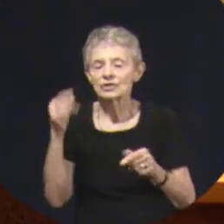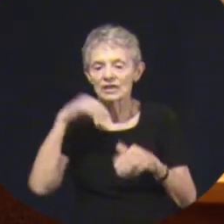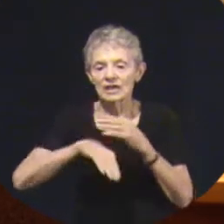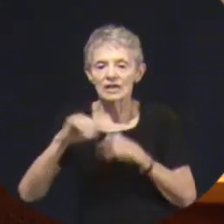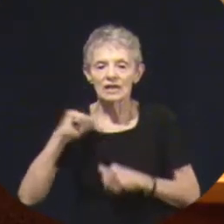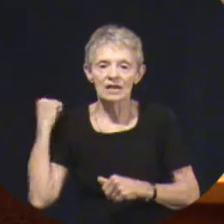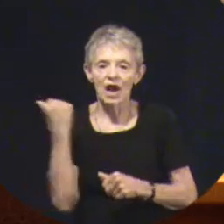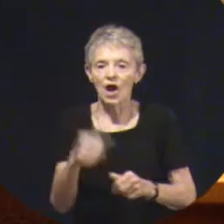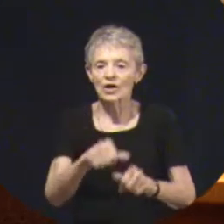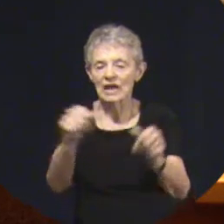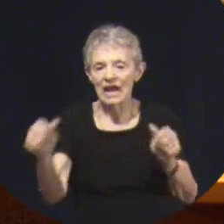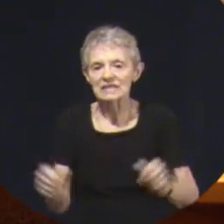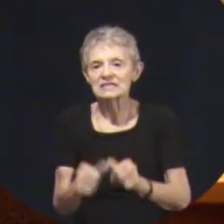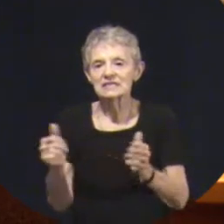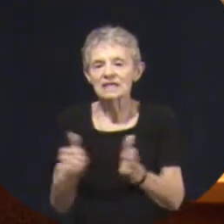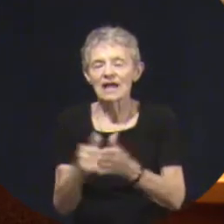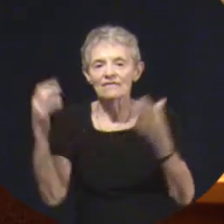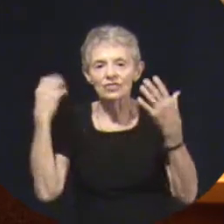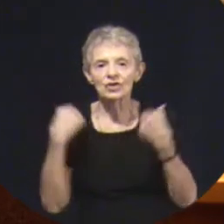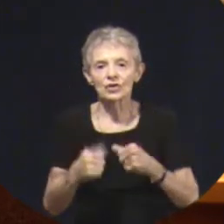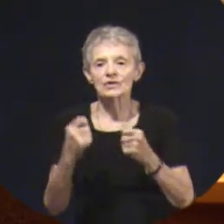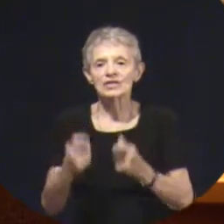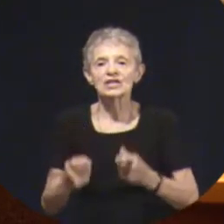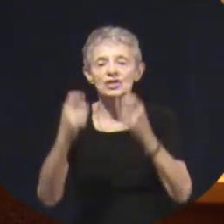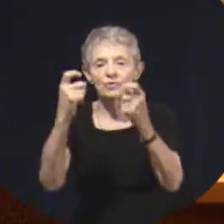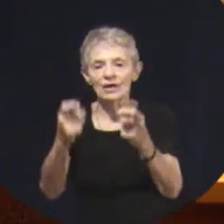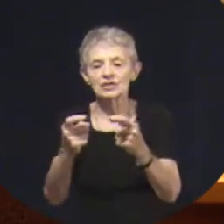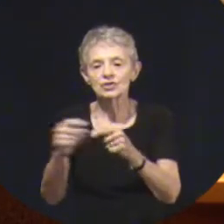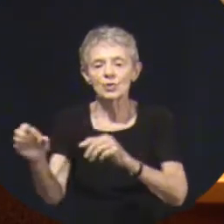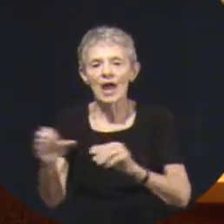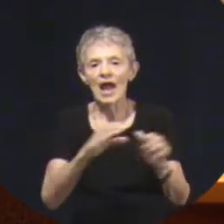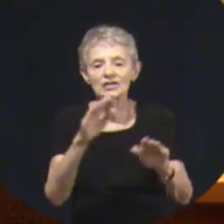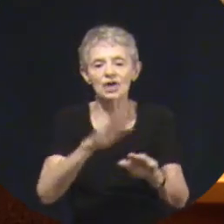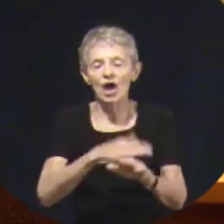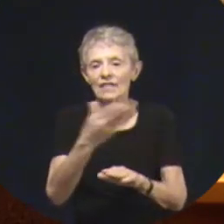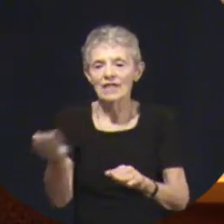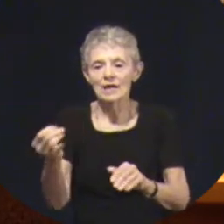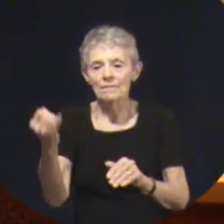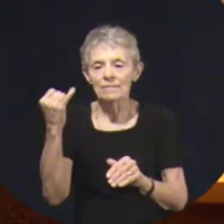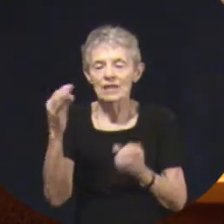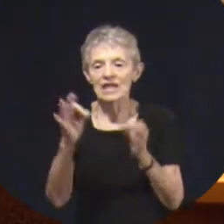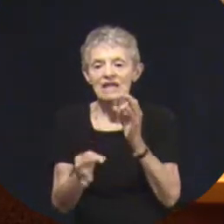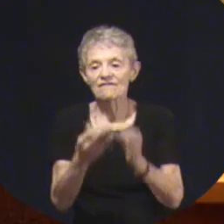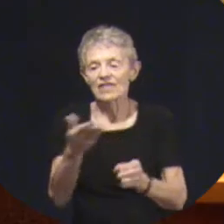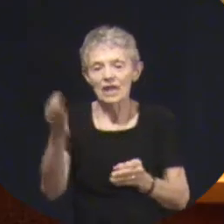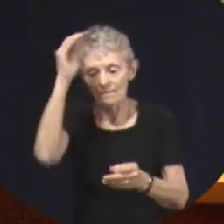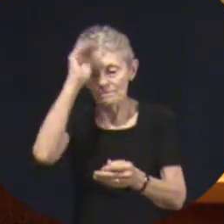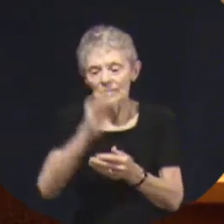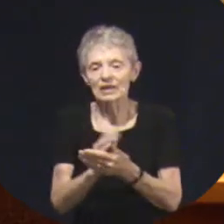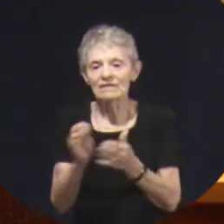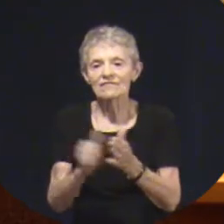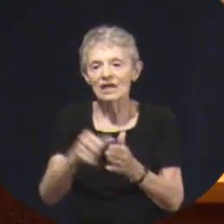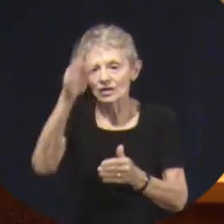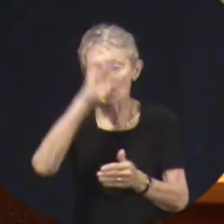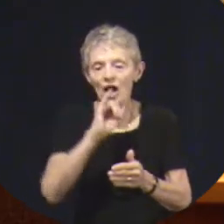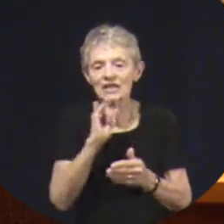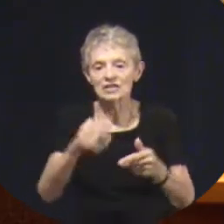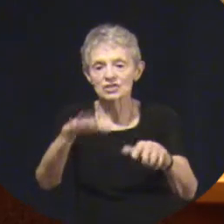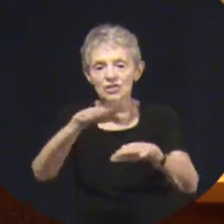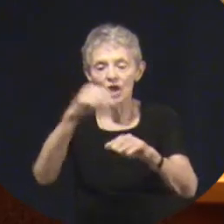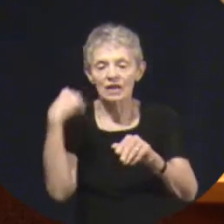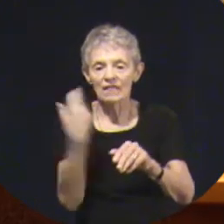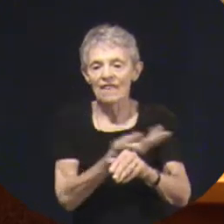the convictions and the generosity to act upon them if they believe in their hearts that God is calling them to priesthood.